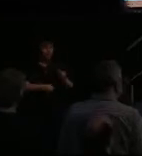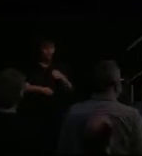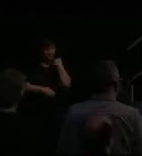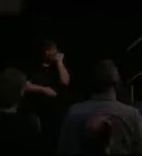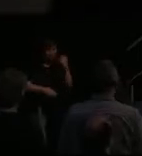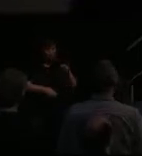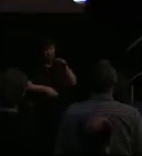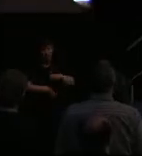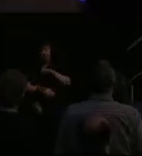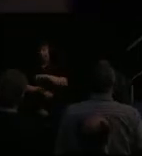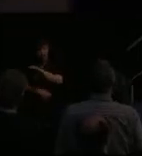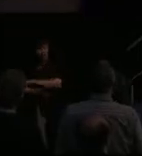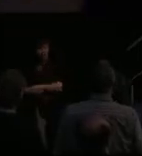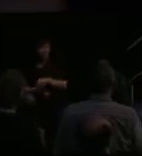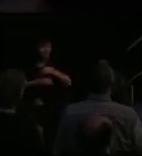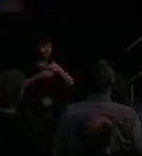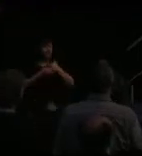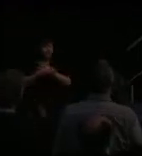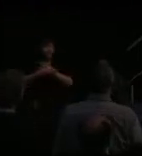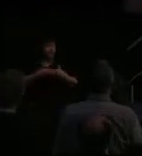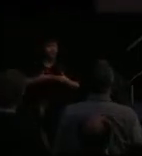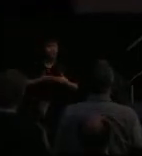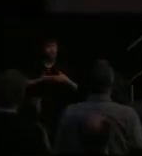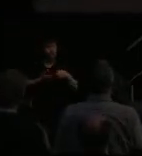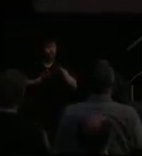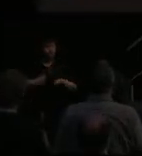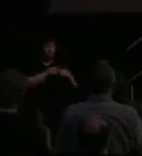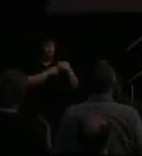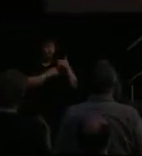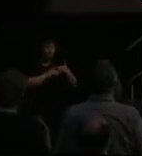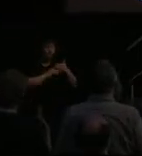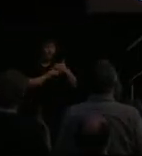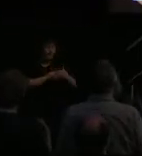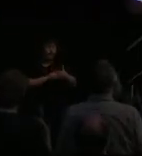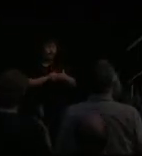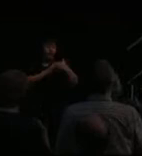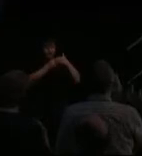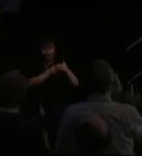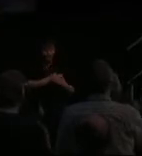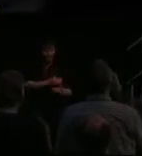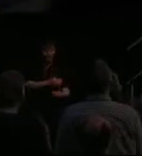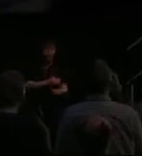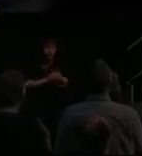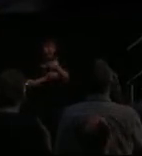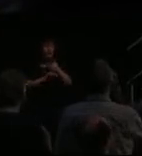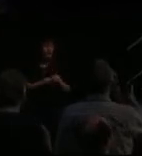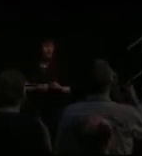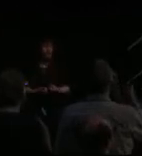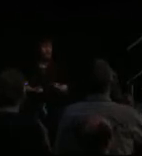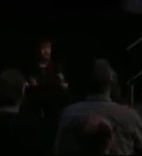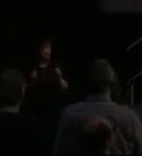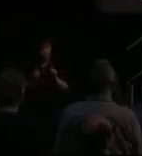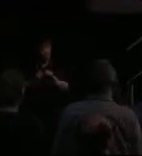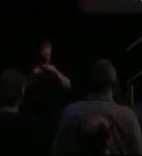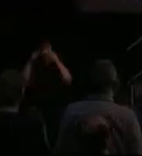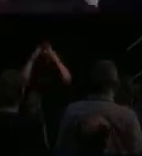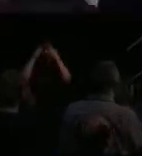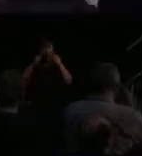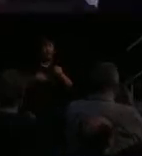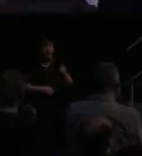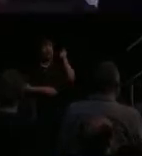And people from every nation and tongue, from generation to generation,